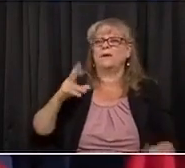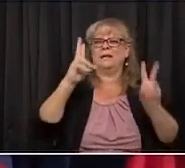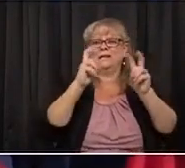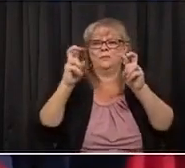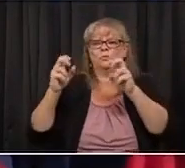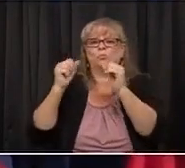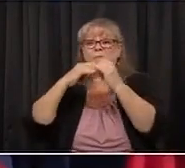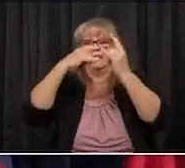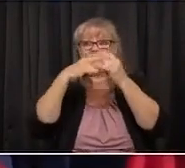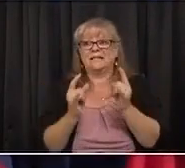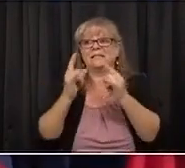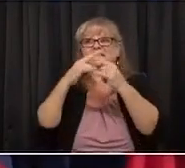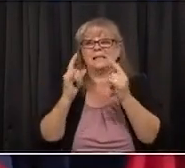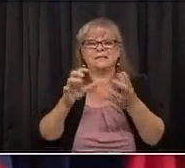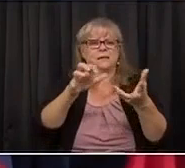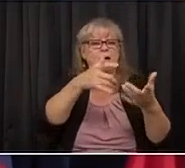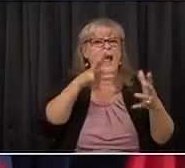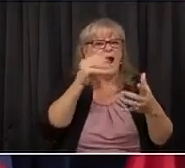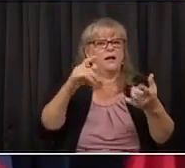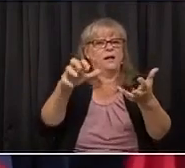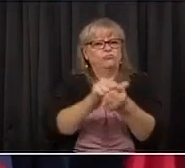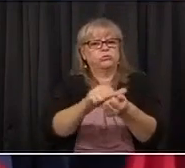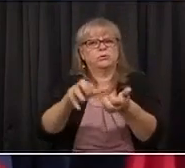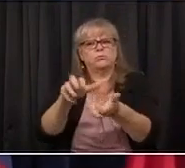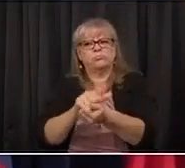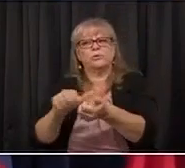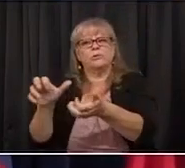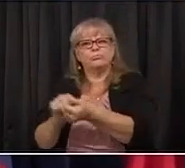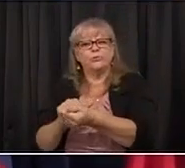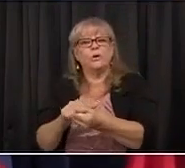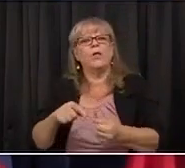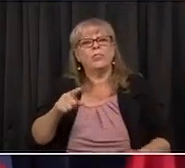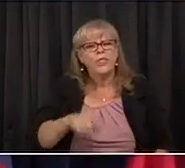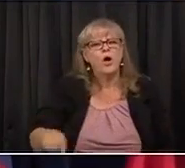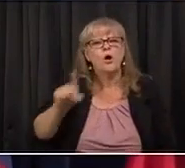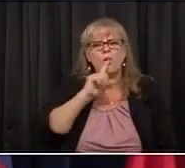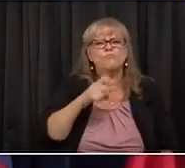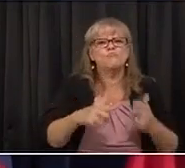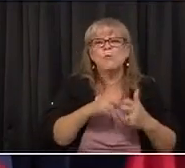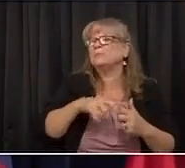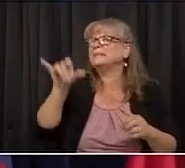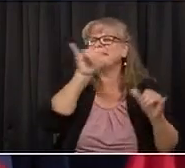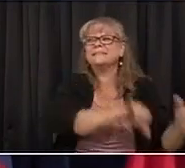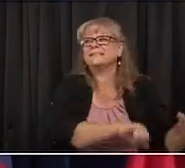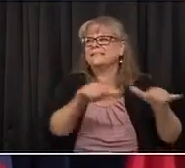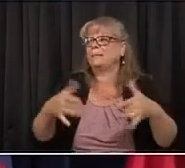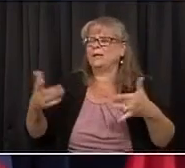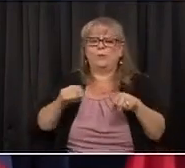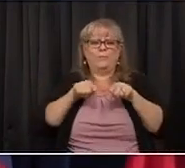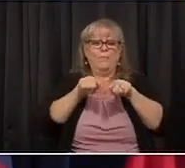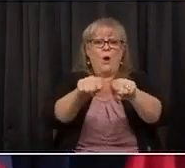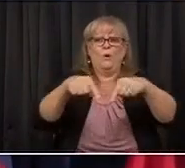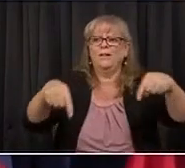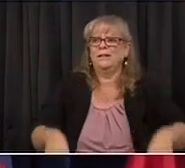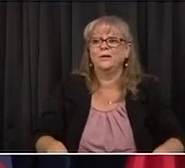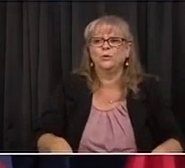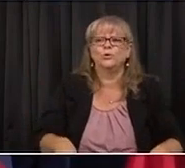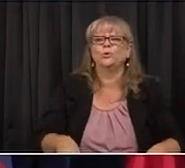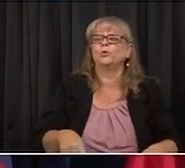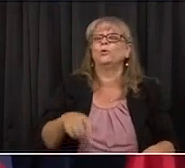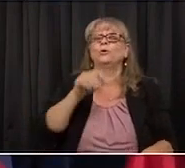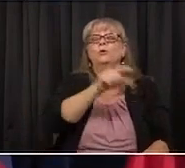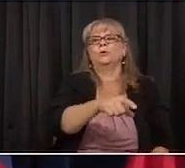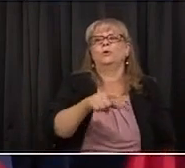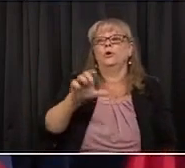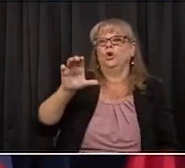fires, and they don't want them on Pearl Street. So I mean, but that is different than a crime. I mean, if you're going to stop a squatter, you just say please